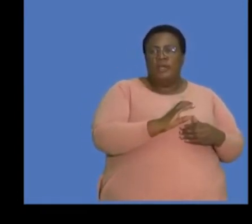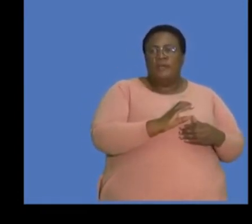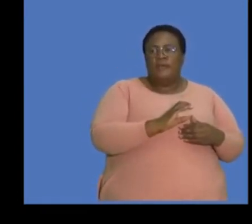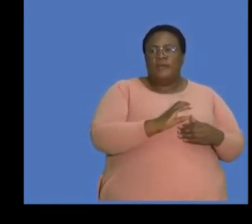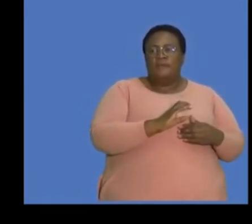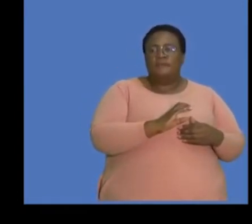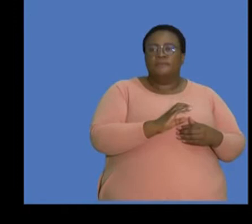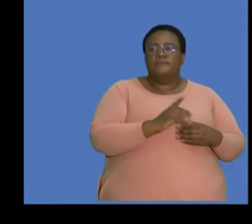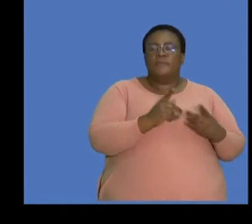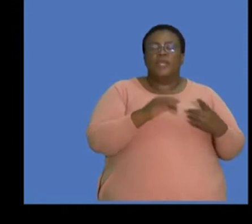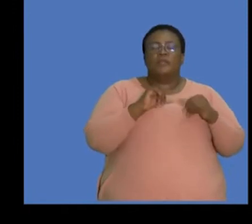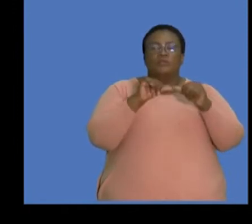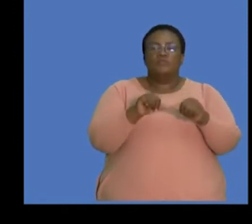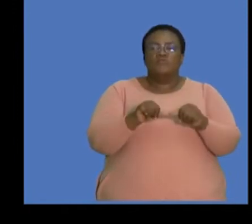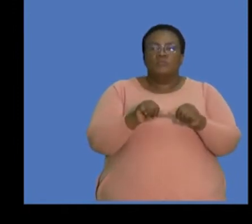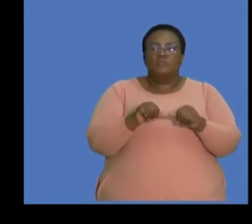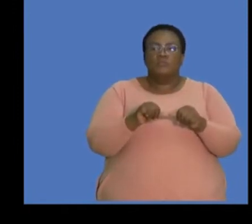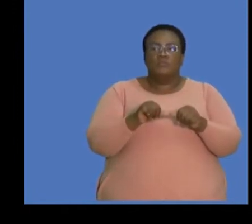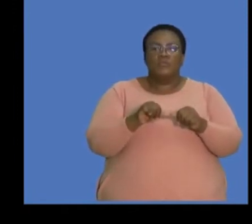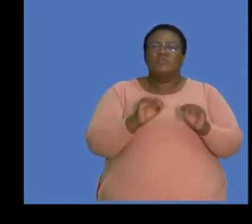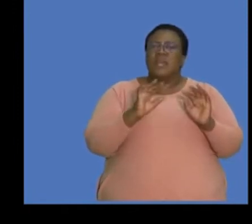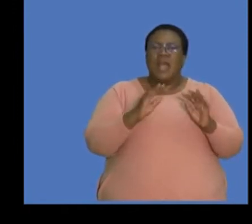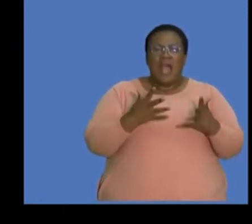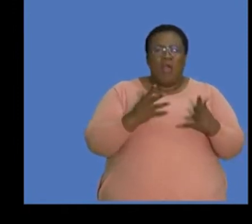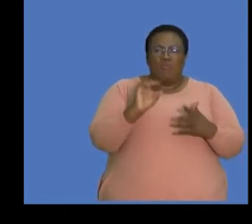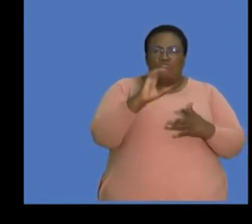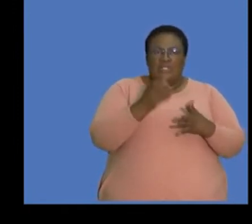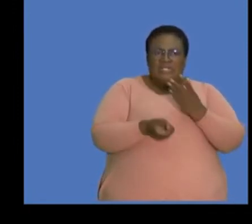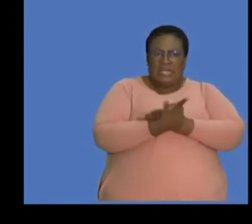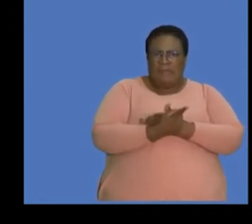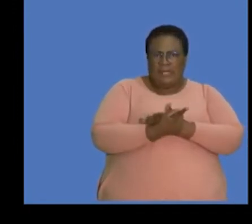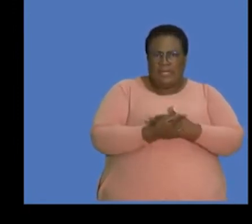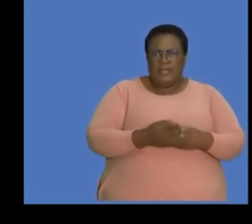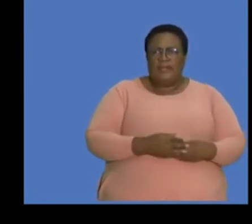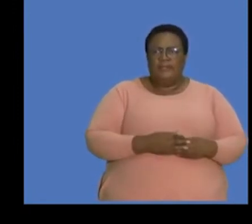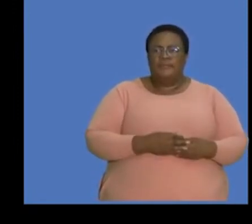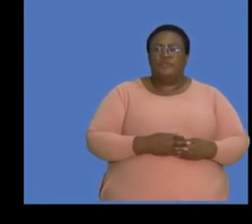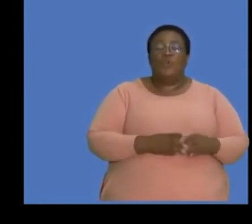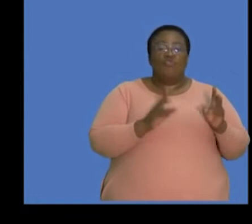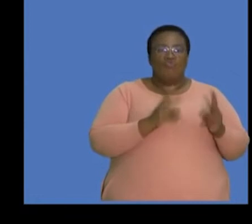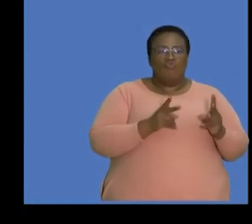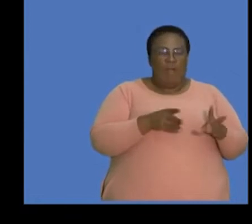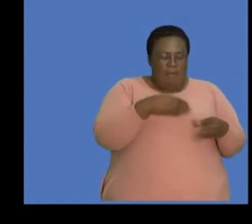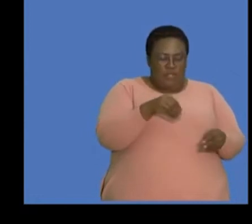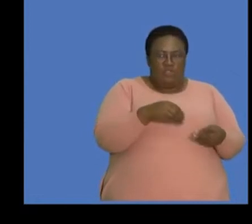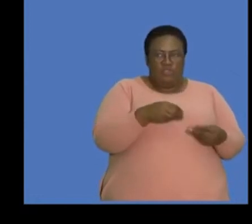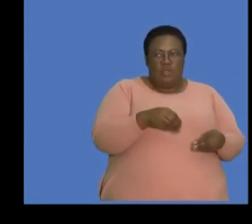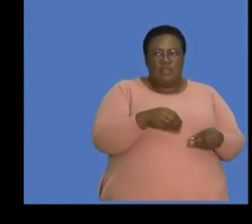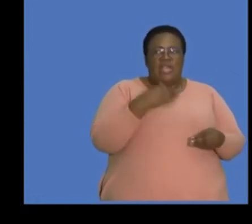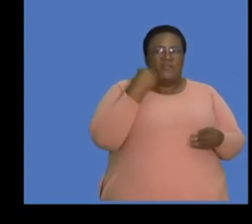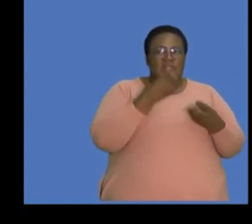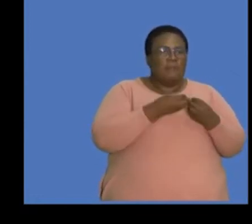Having said that, let's move on to, you know, how exactly charge arises. So a neutral